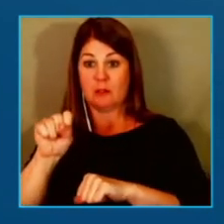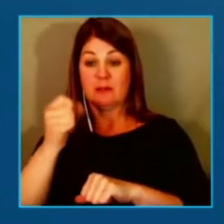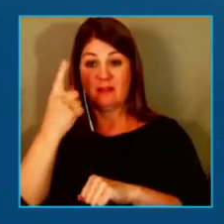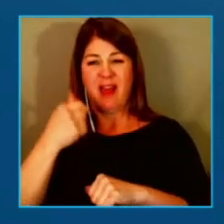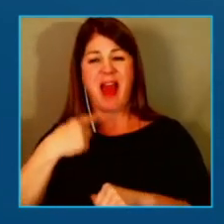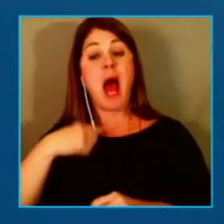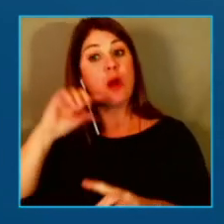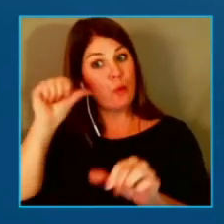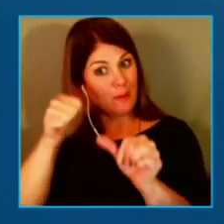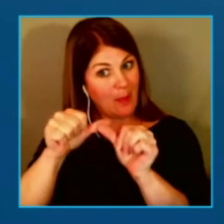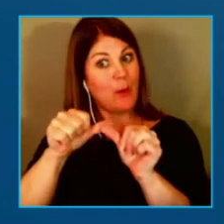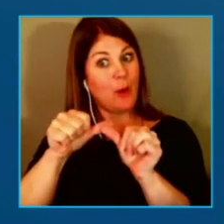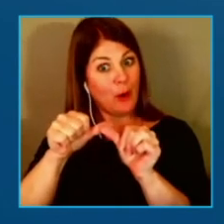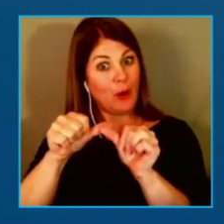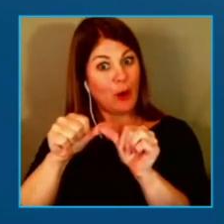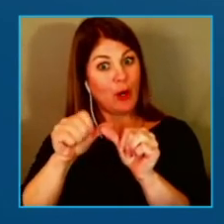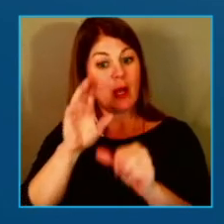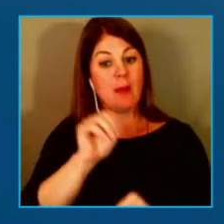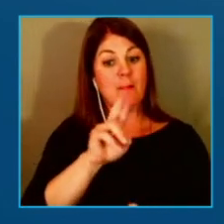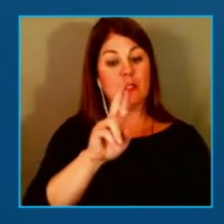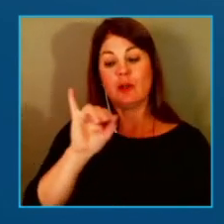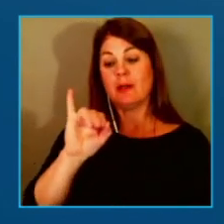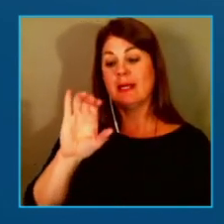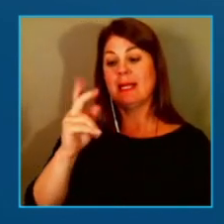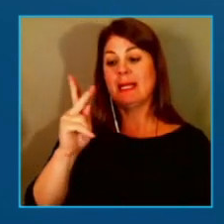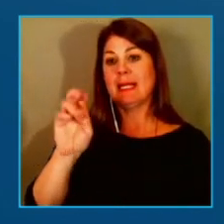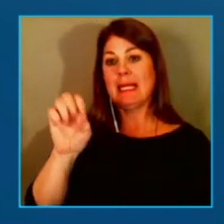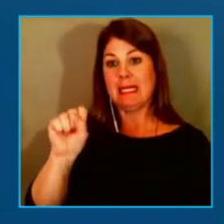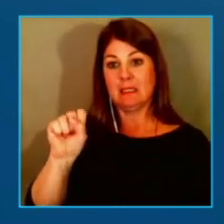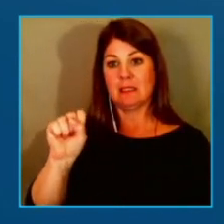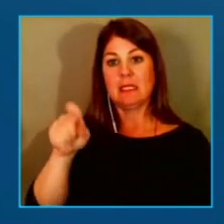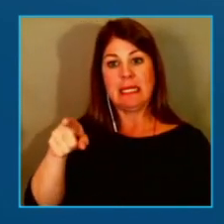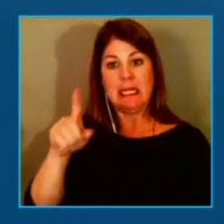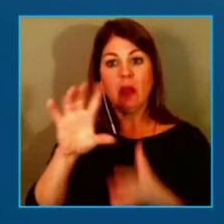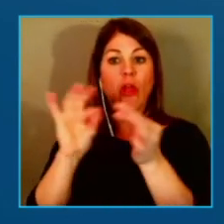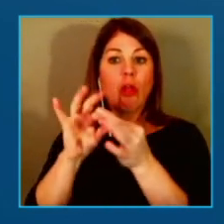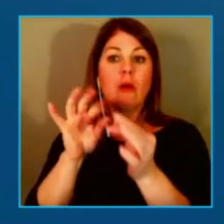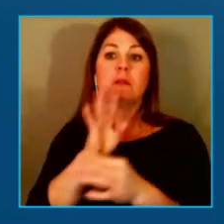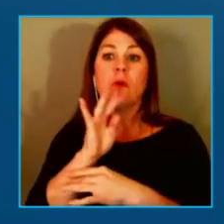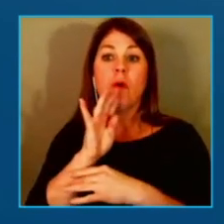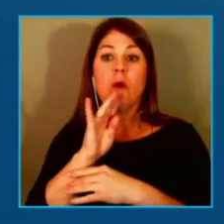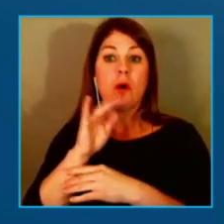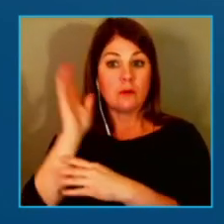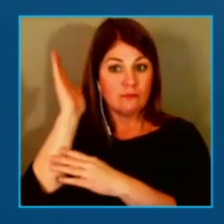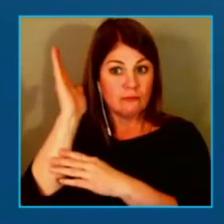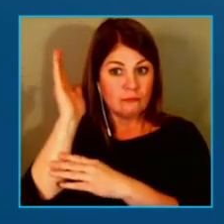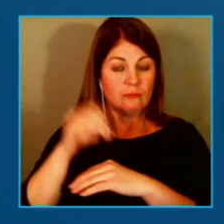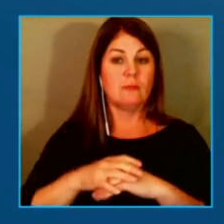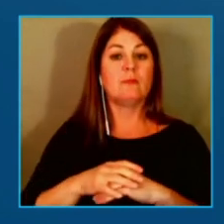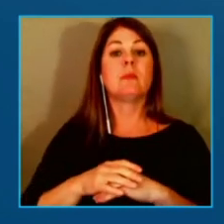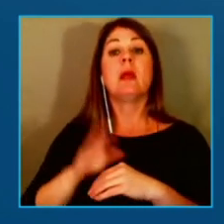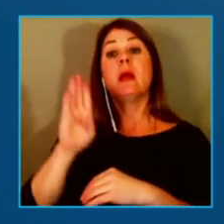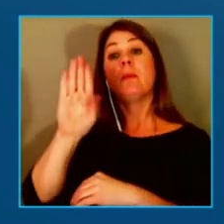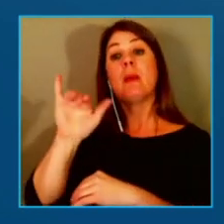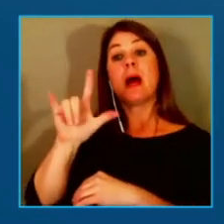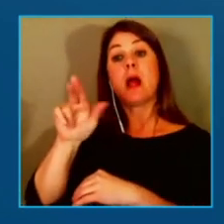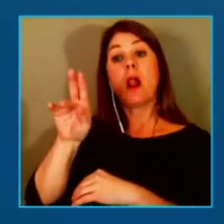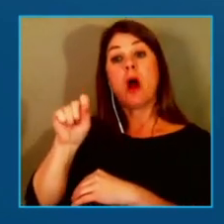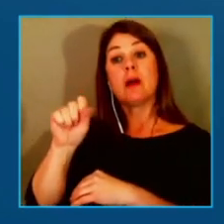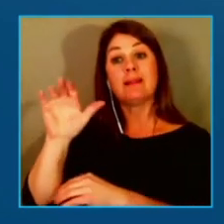remember Mr. Ickes giving his report. The bylaws that Alabama